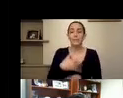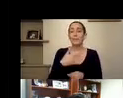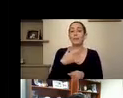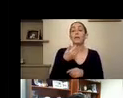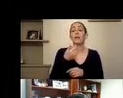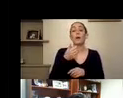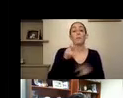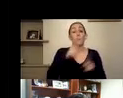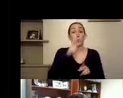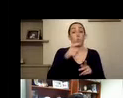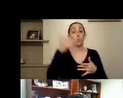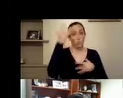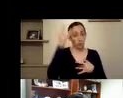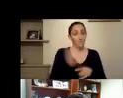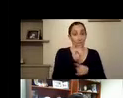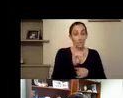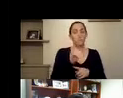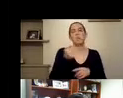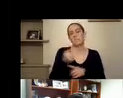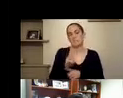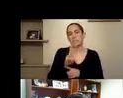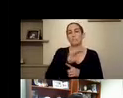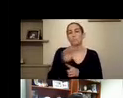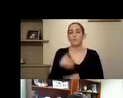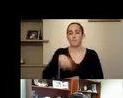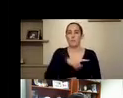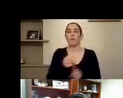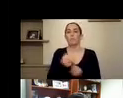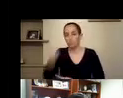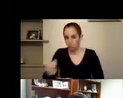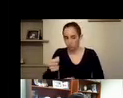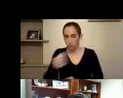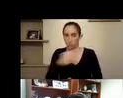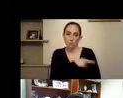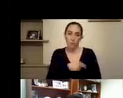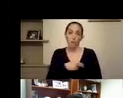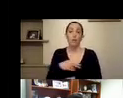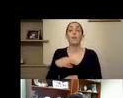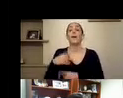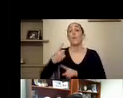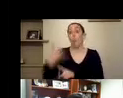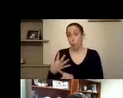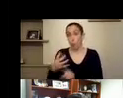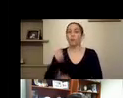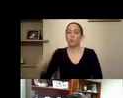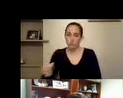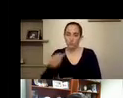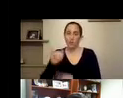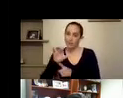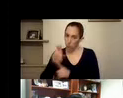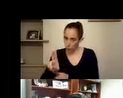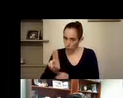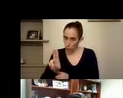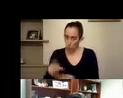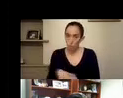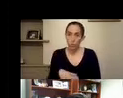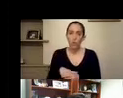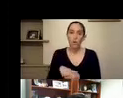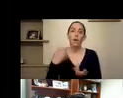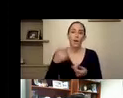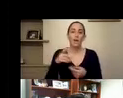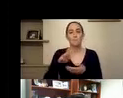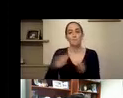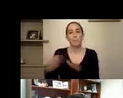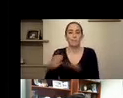end up in the ICU, so about a quarter of those, and then the case fatality rates or the number of deaths, which is around